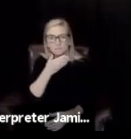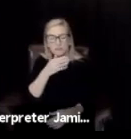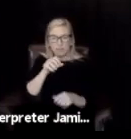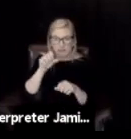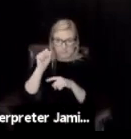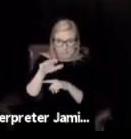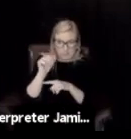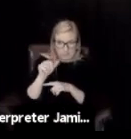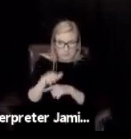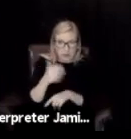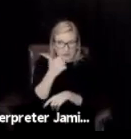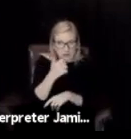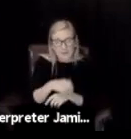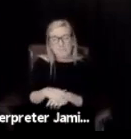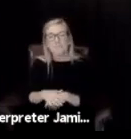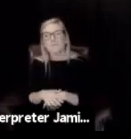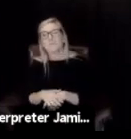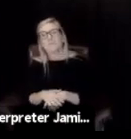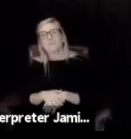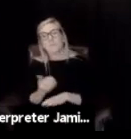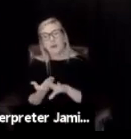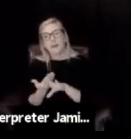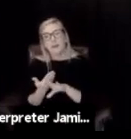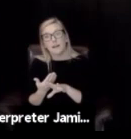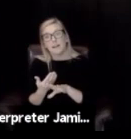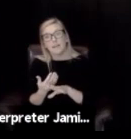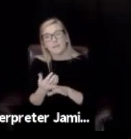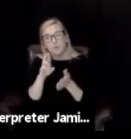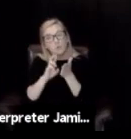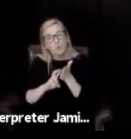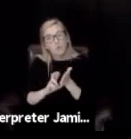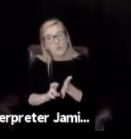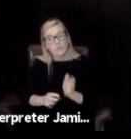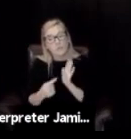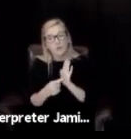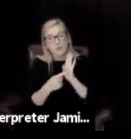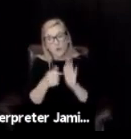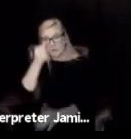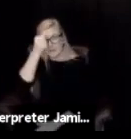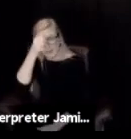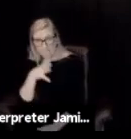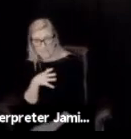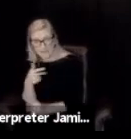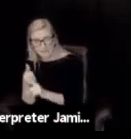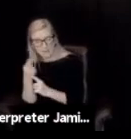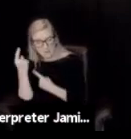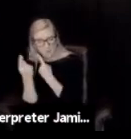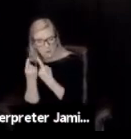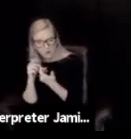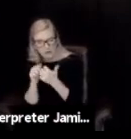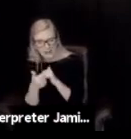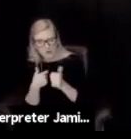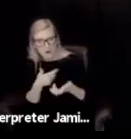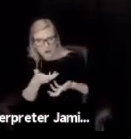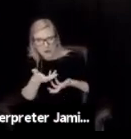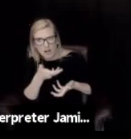it was there, research tells us that men were wondering, how do I now interact